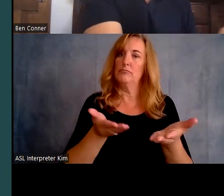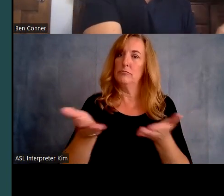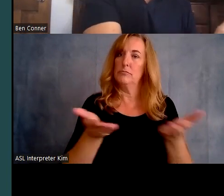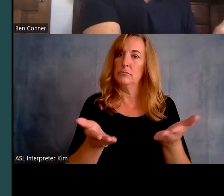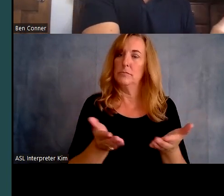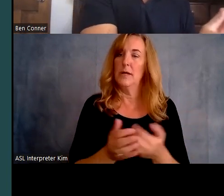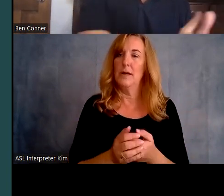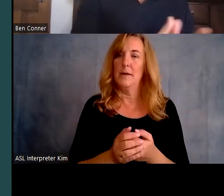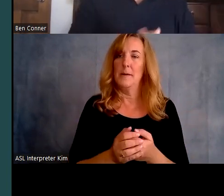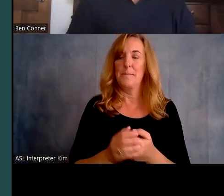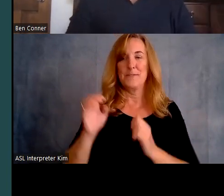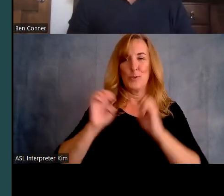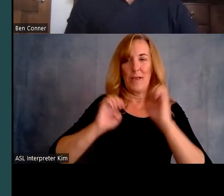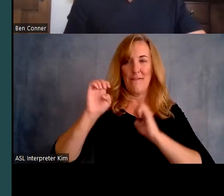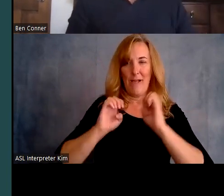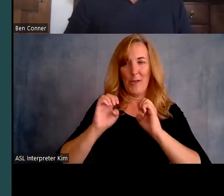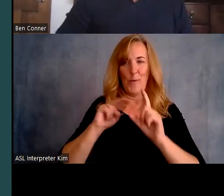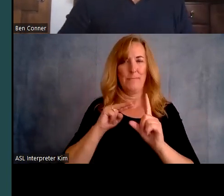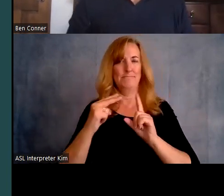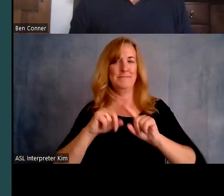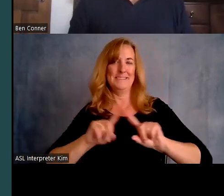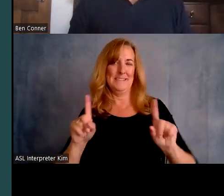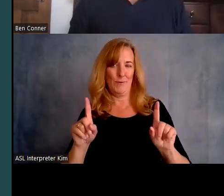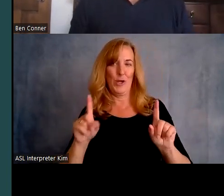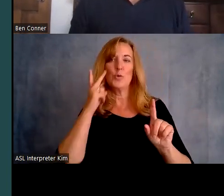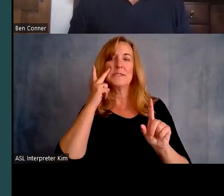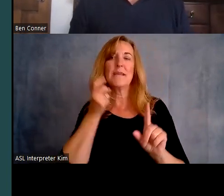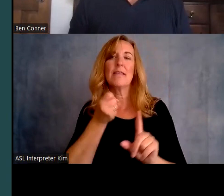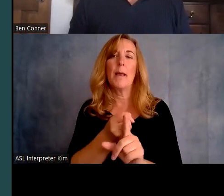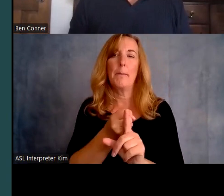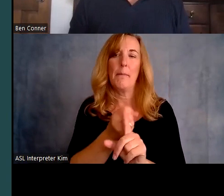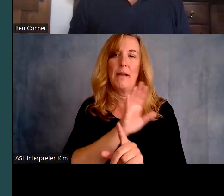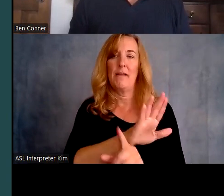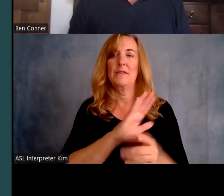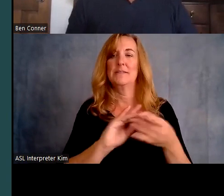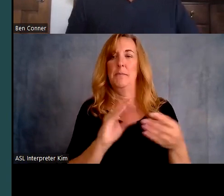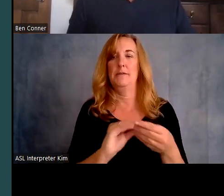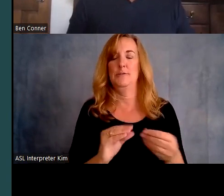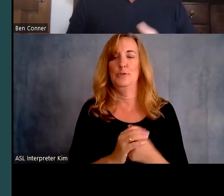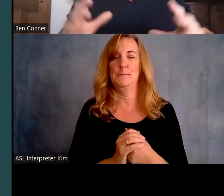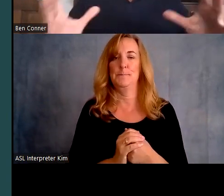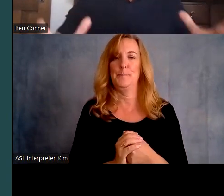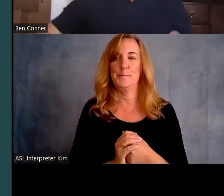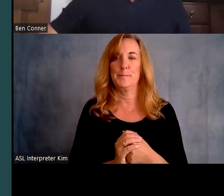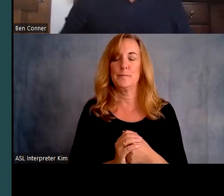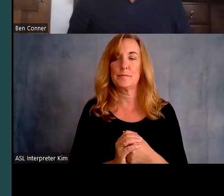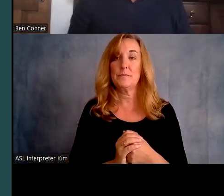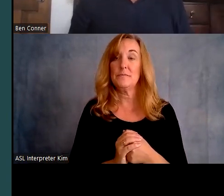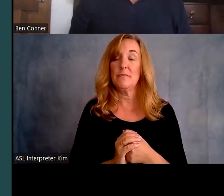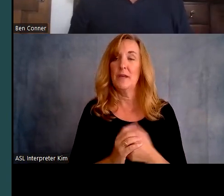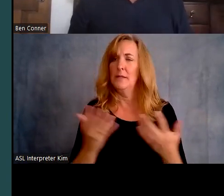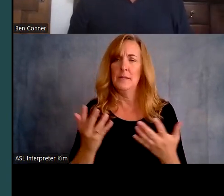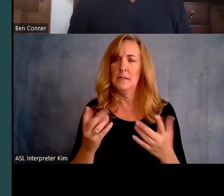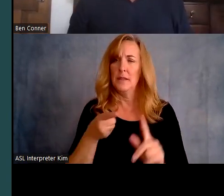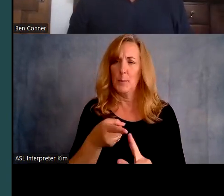that way, then I think you could see the impact that this message had. But the point of it is